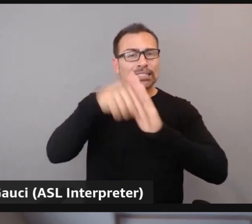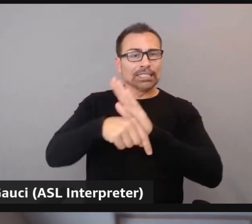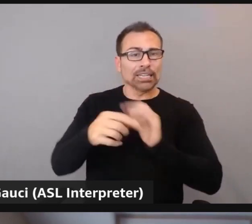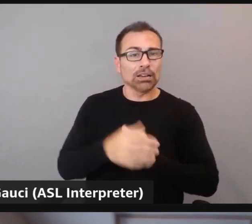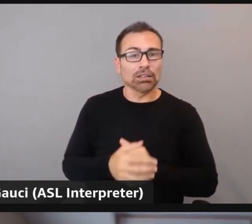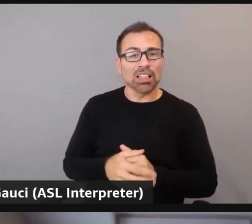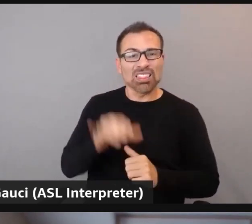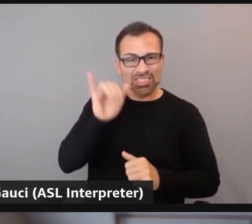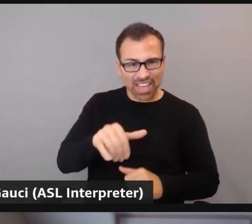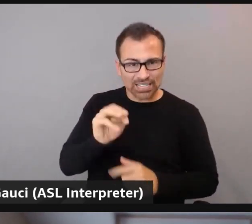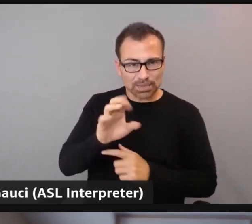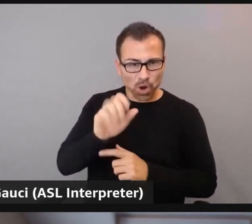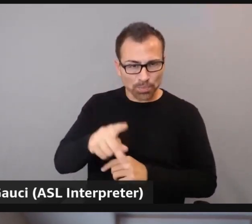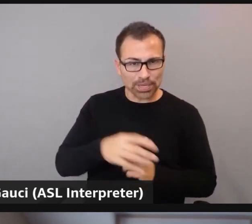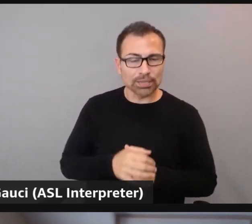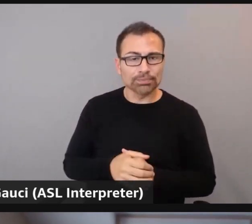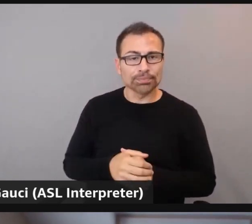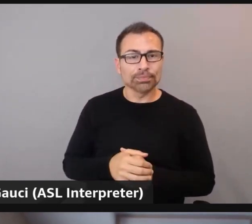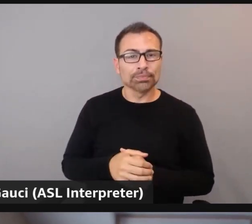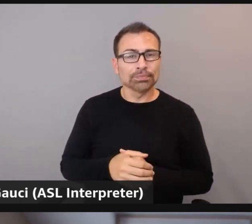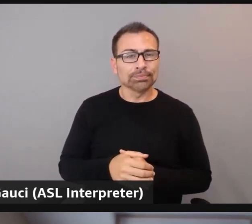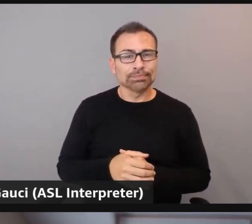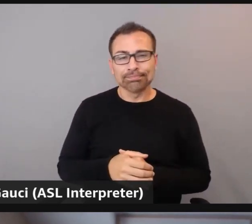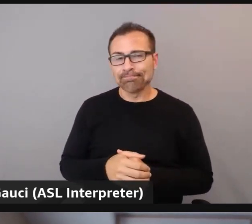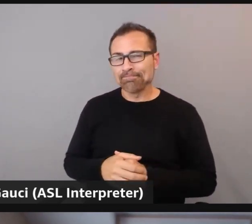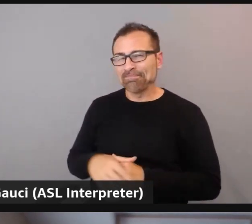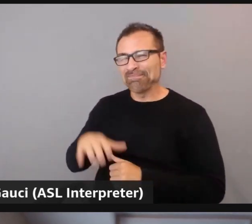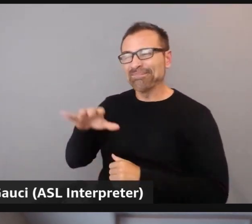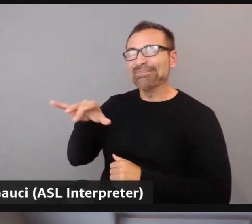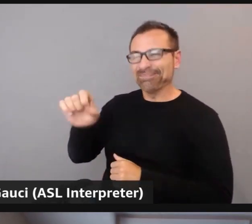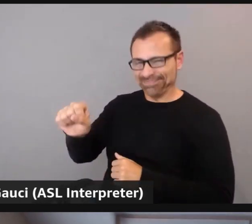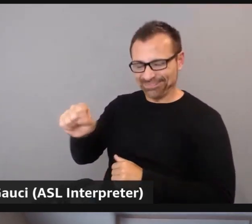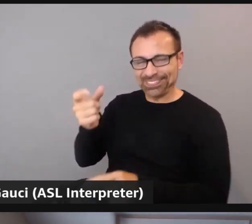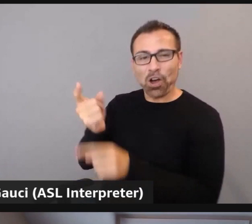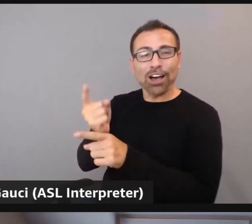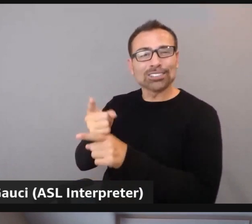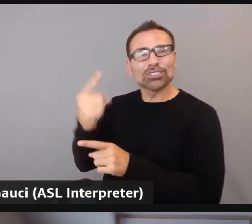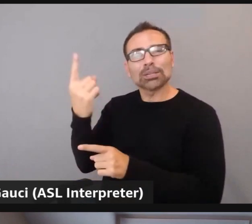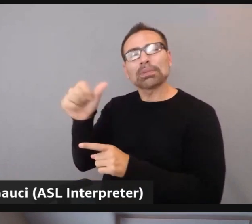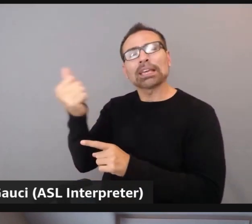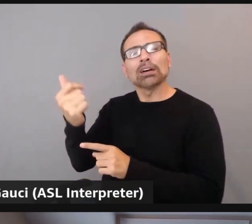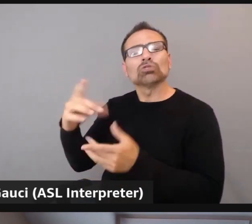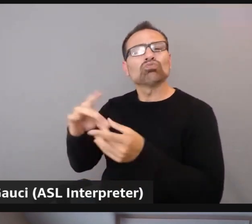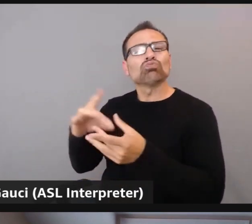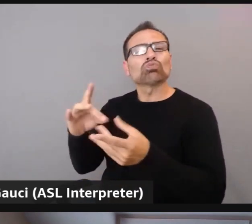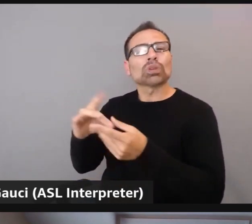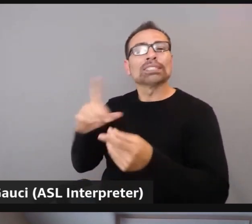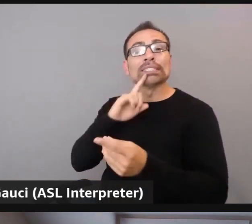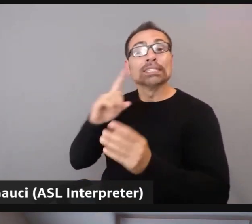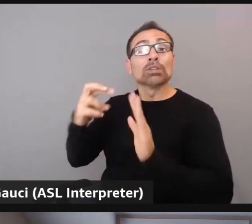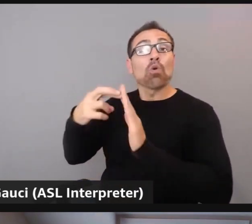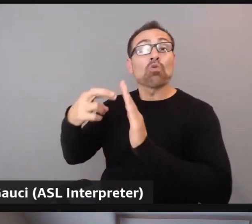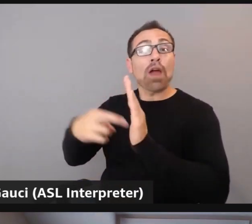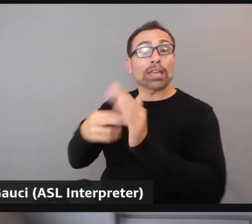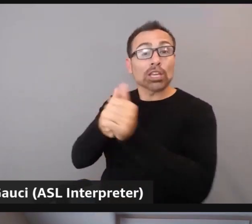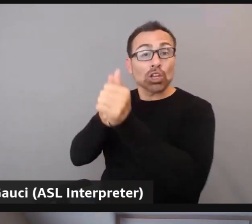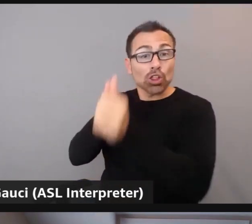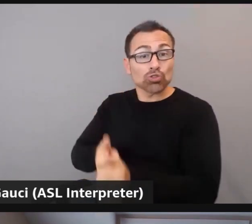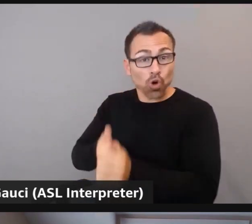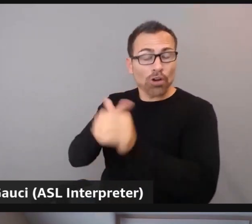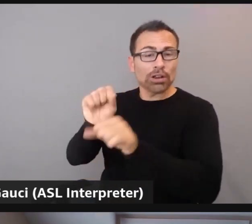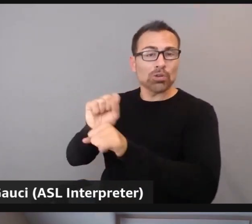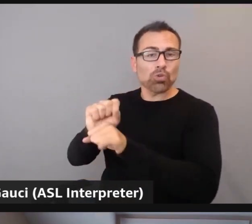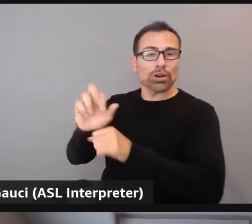something else that you kind of talked about is the kind of regulatory work. And I think that's the other important aspect as well